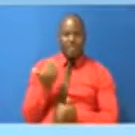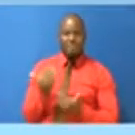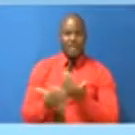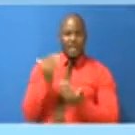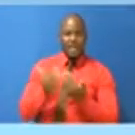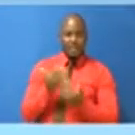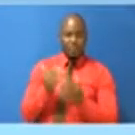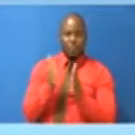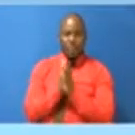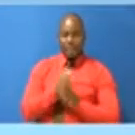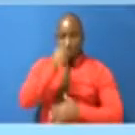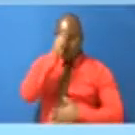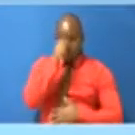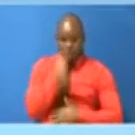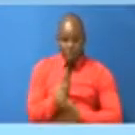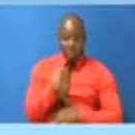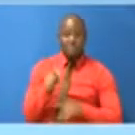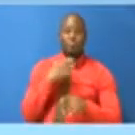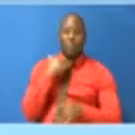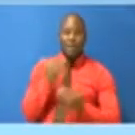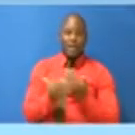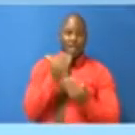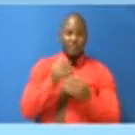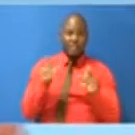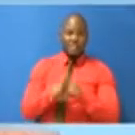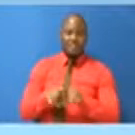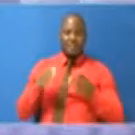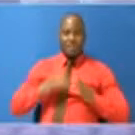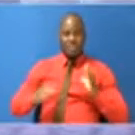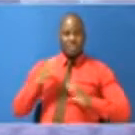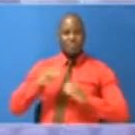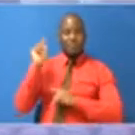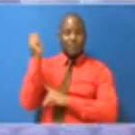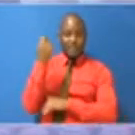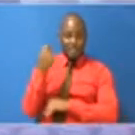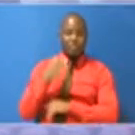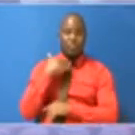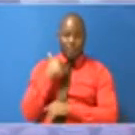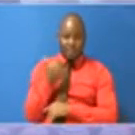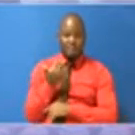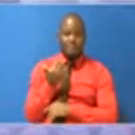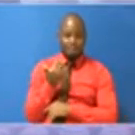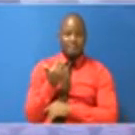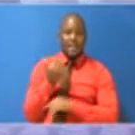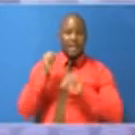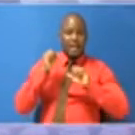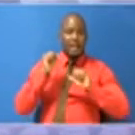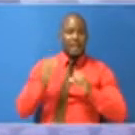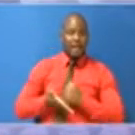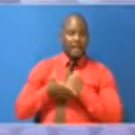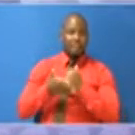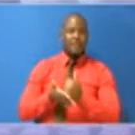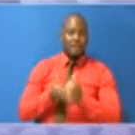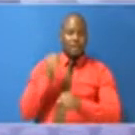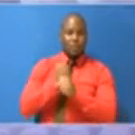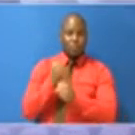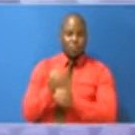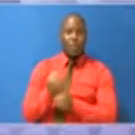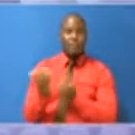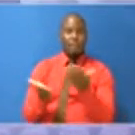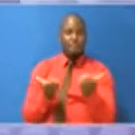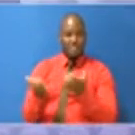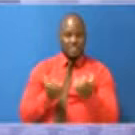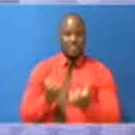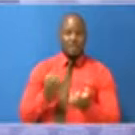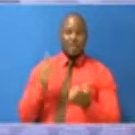treated with honor and they want to be treated like citizens of kenya and they want to be enabled to do their businesses so the